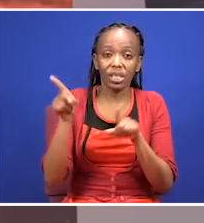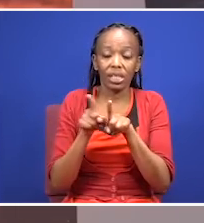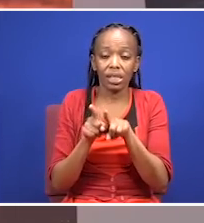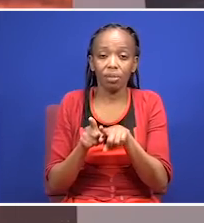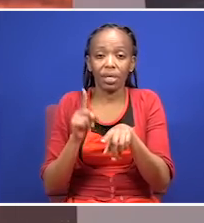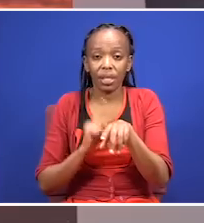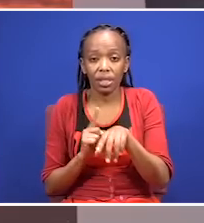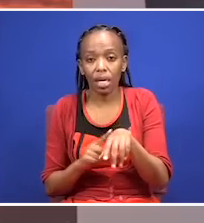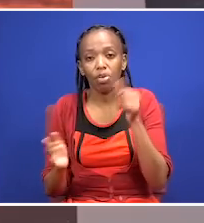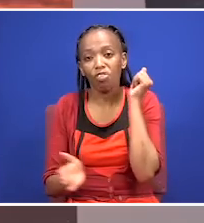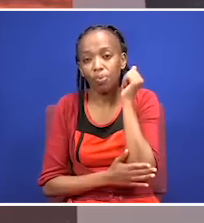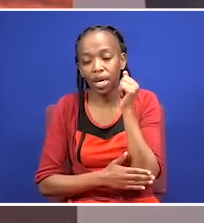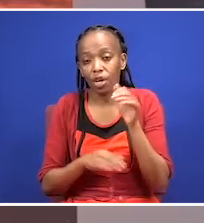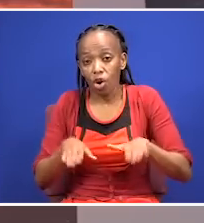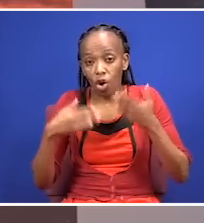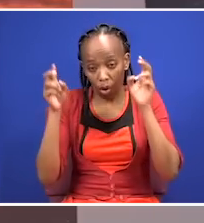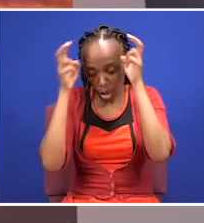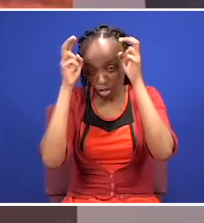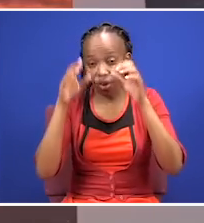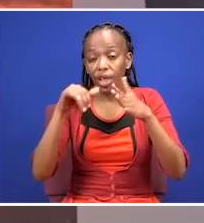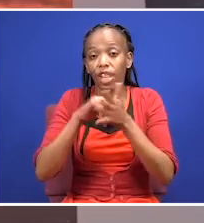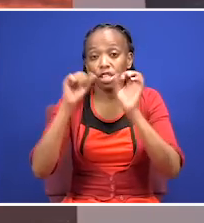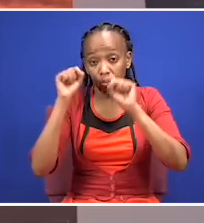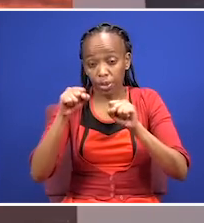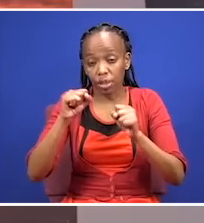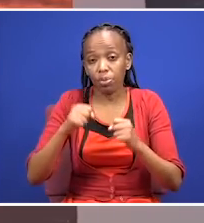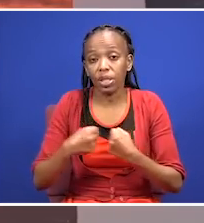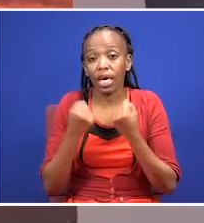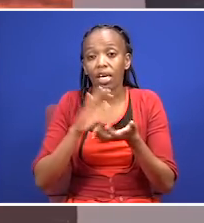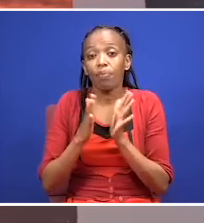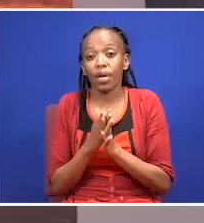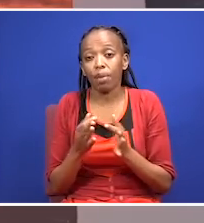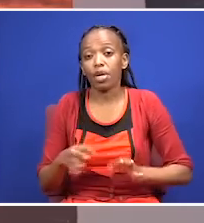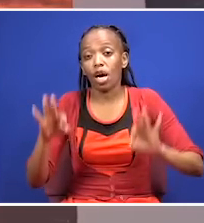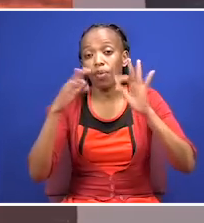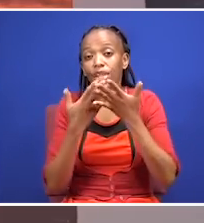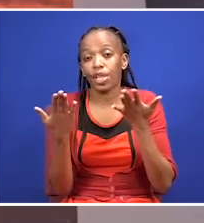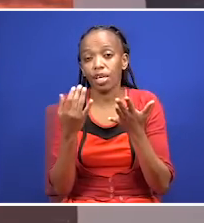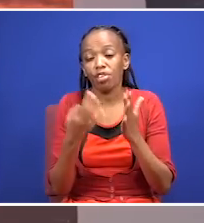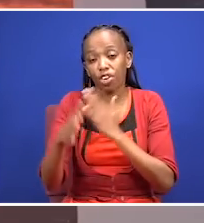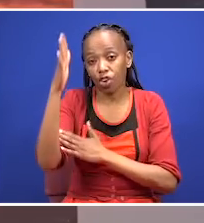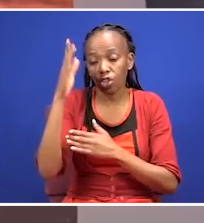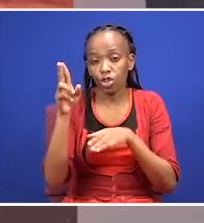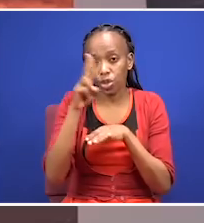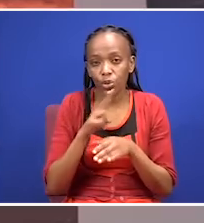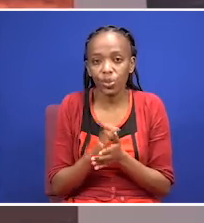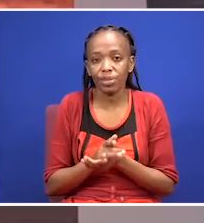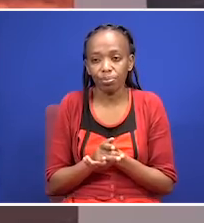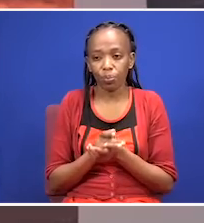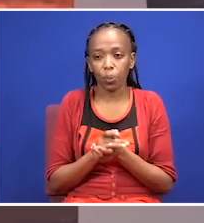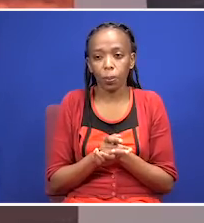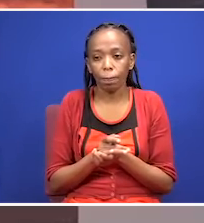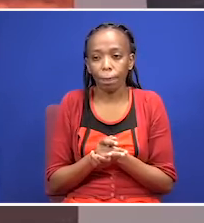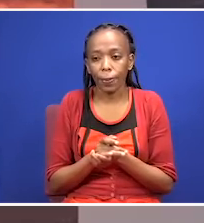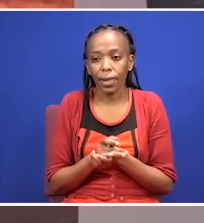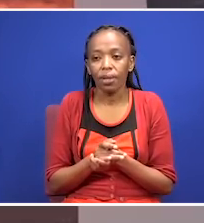the bad or evil that may have been done becoming a worthy vessel for god to use let me say that again clearly to you